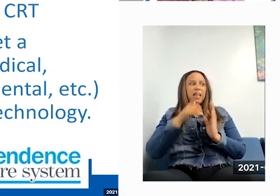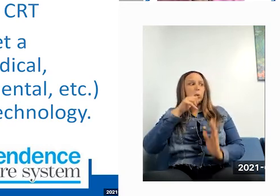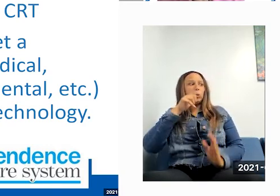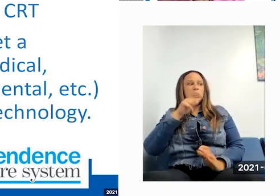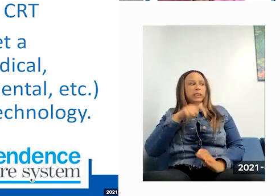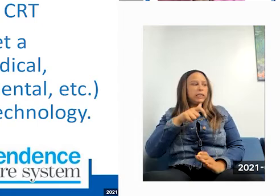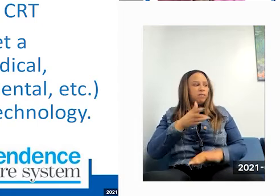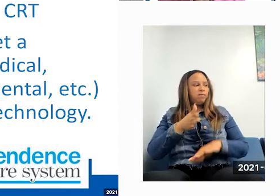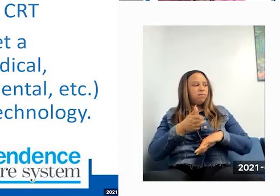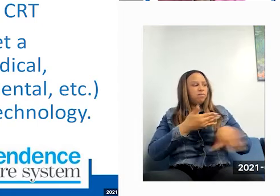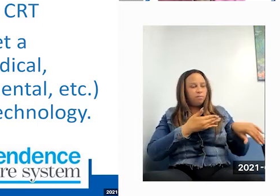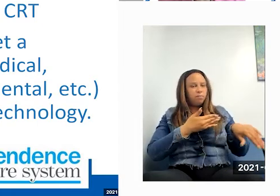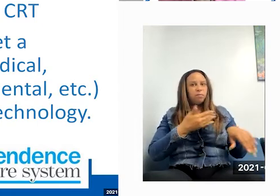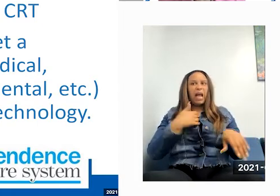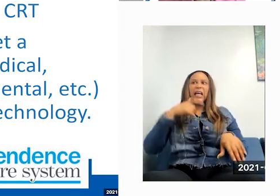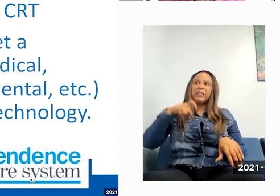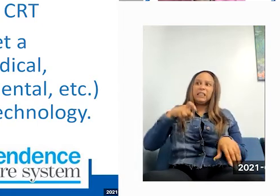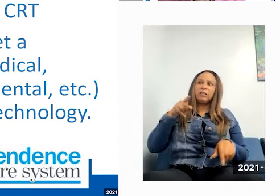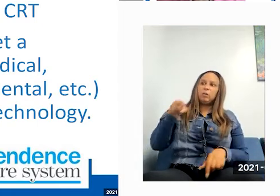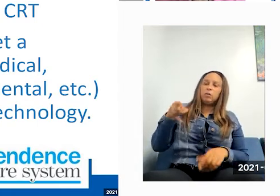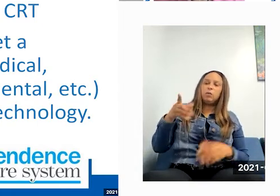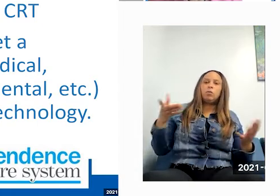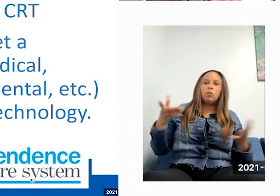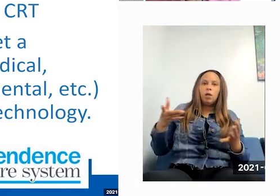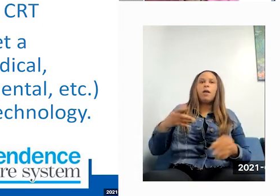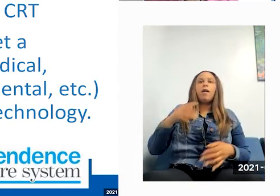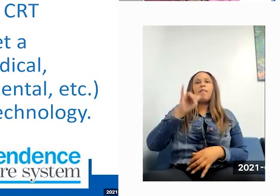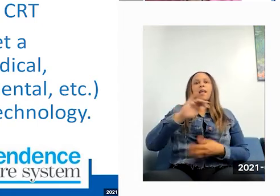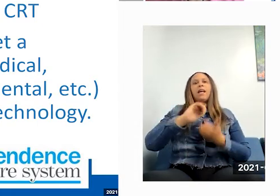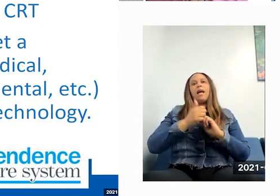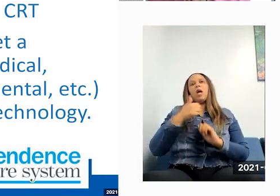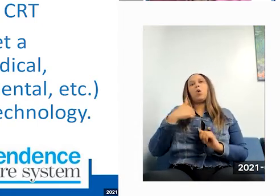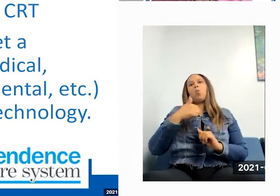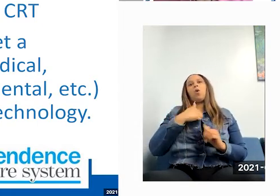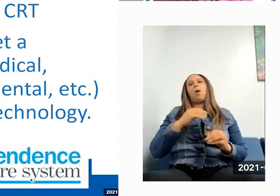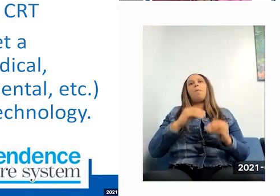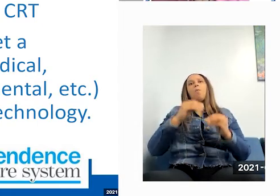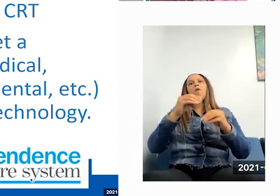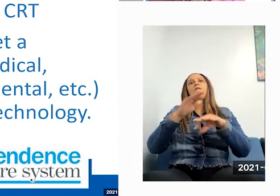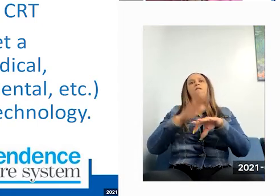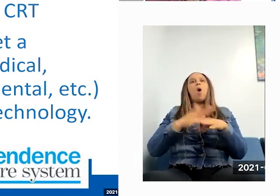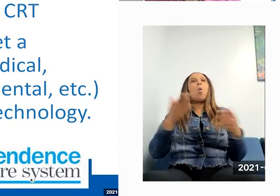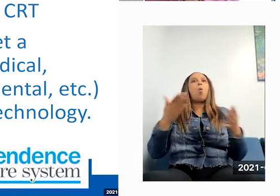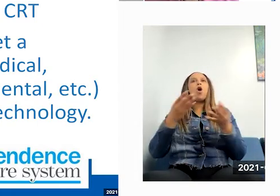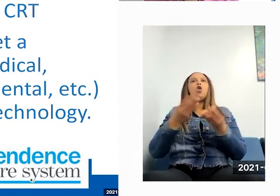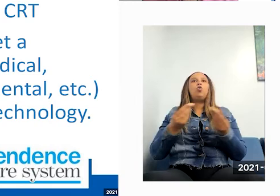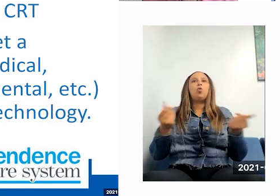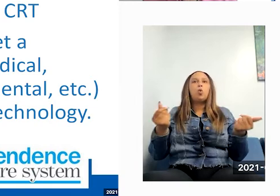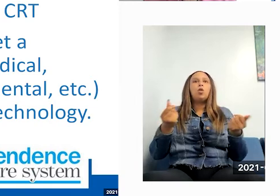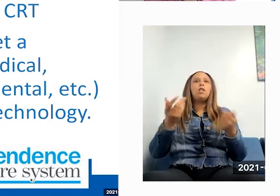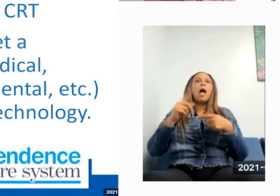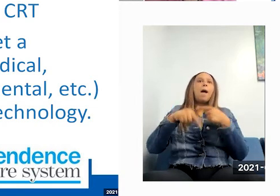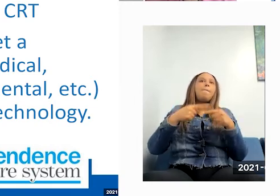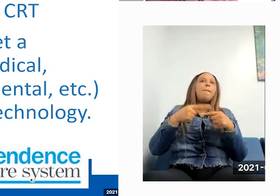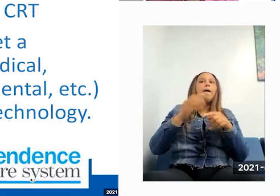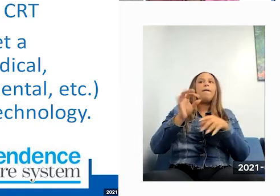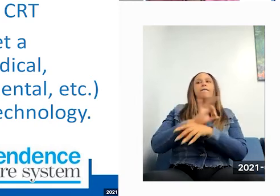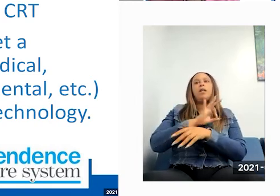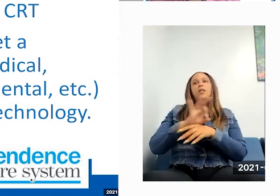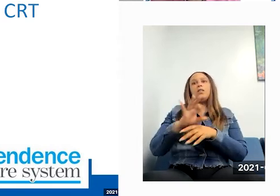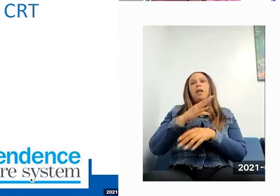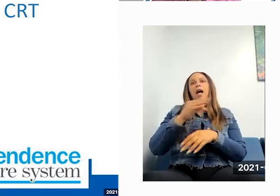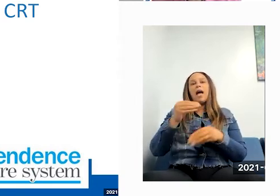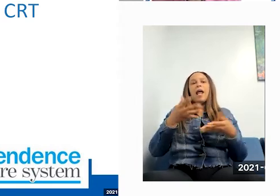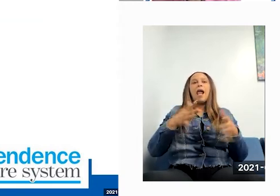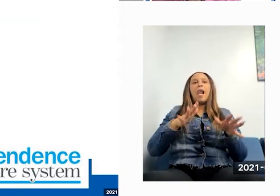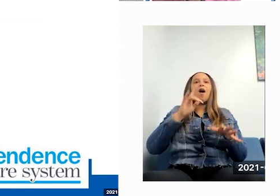that's how we really move to solutions that not only allow for function, but way more importantly, allow for full